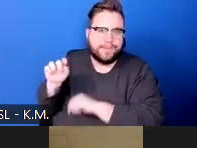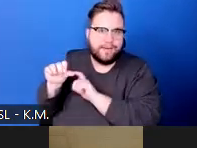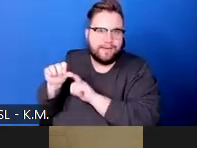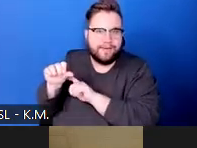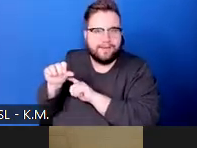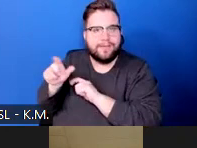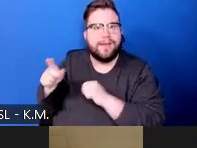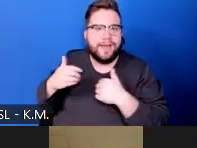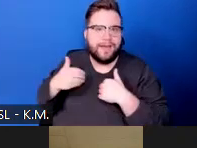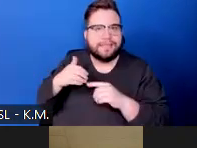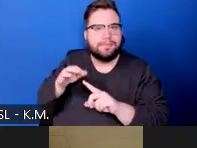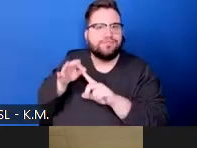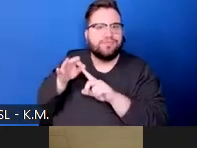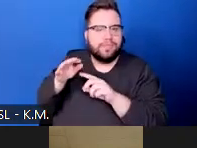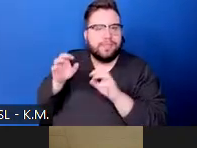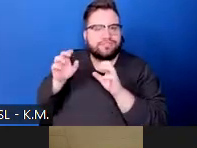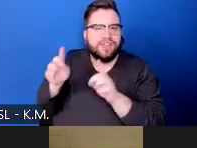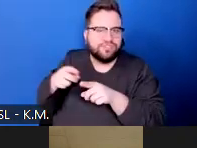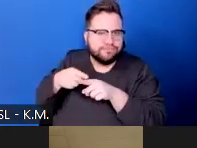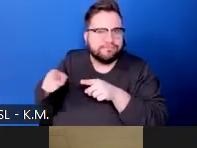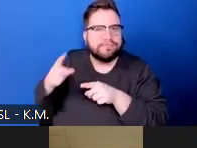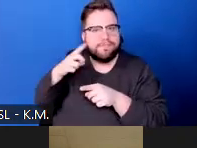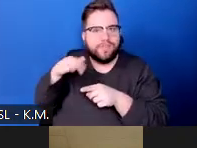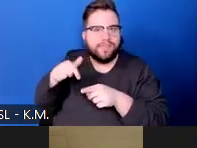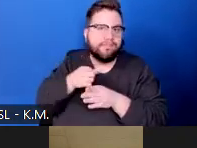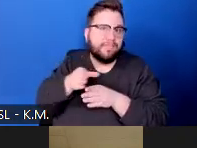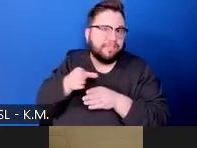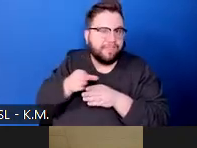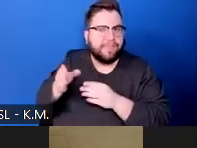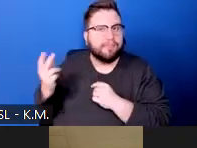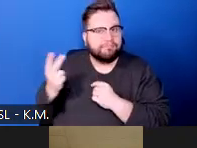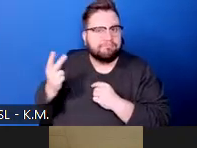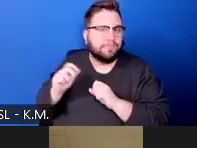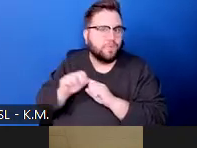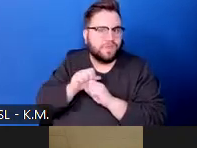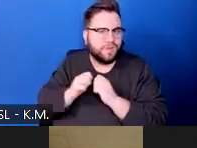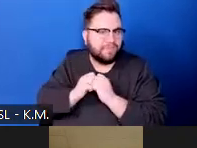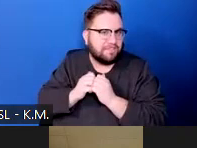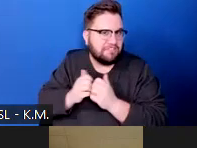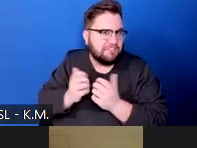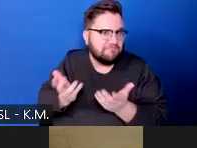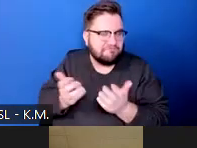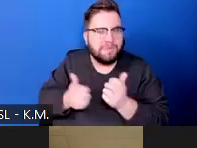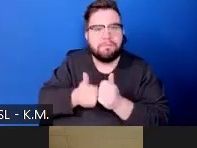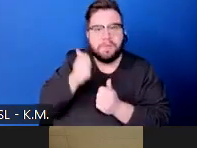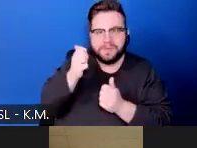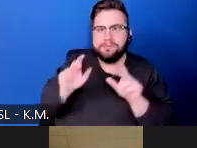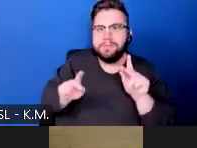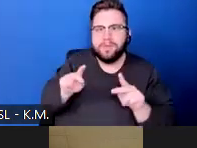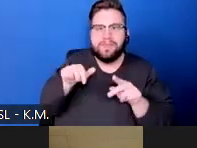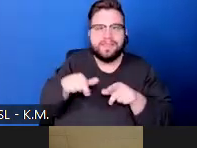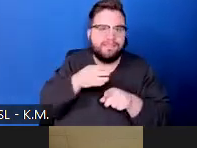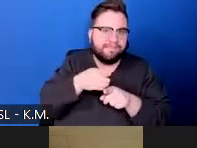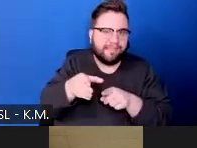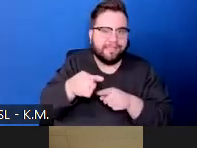for this field a little more than I was, but here we are. Most people in this field are OTs and OTAs and those